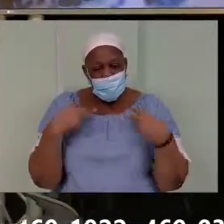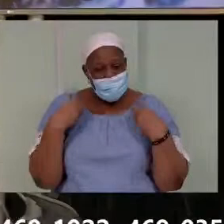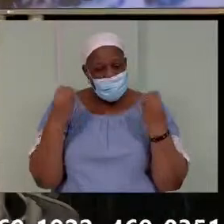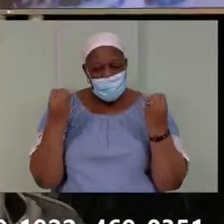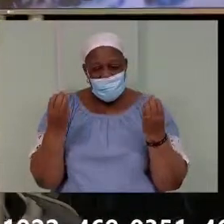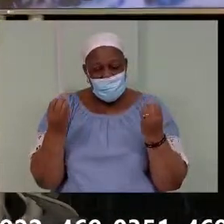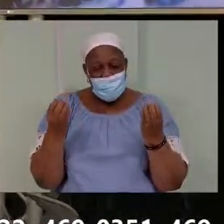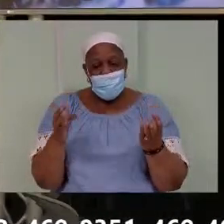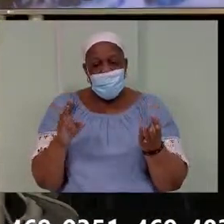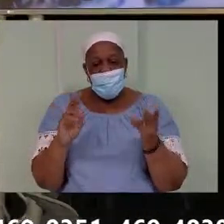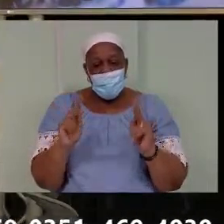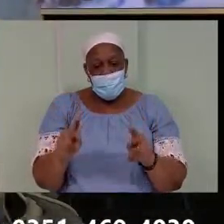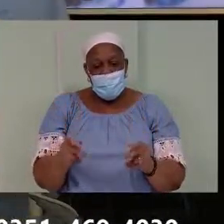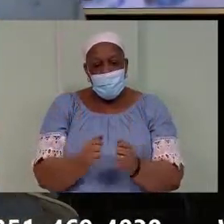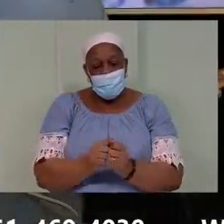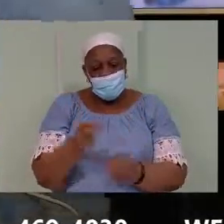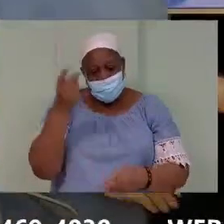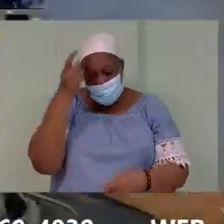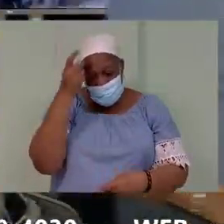Dr. Wilkinson.